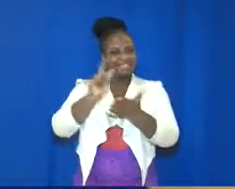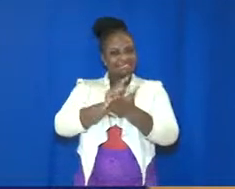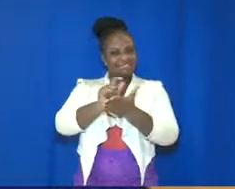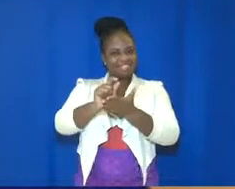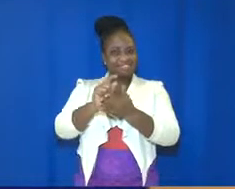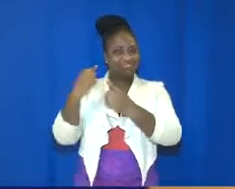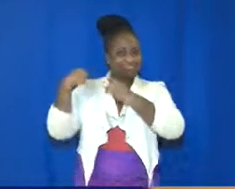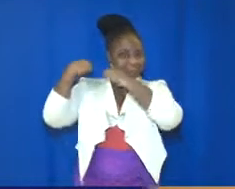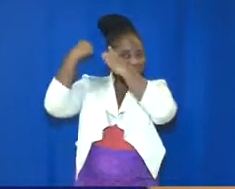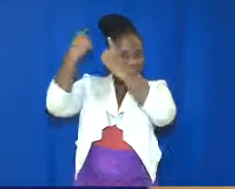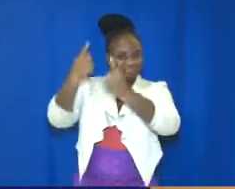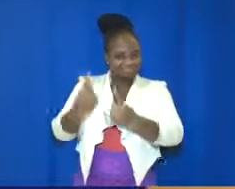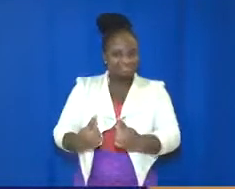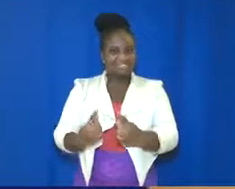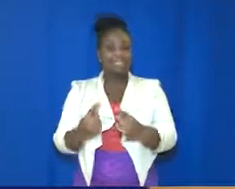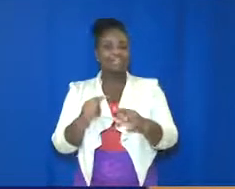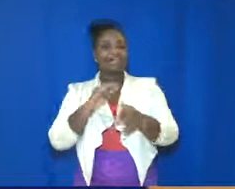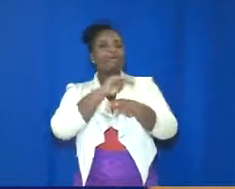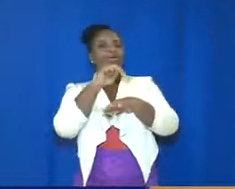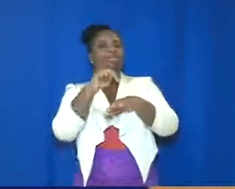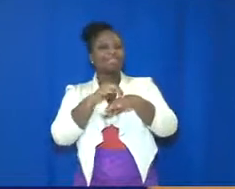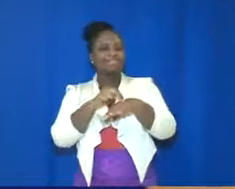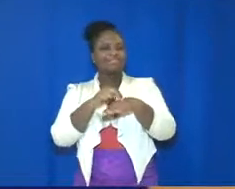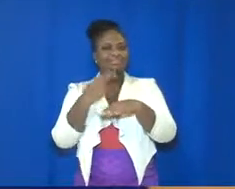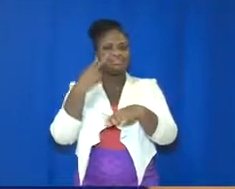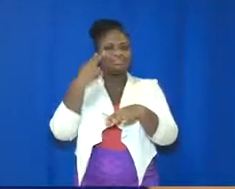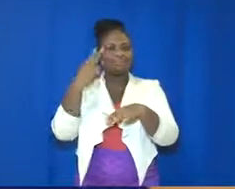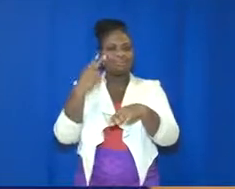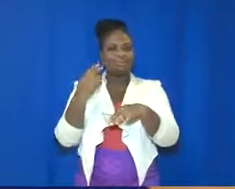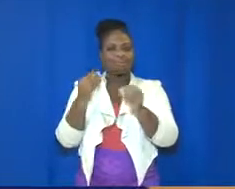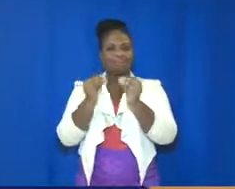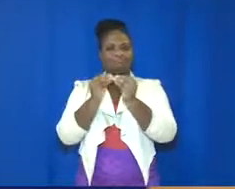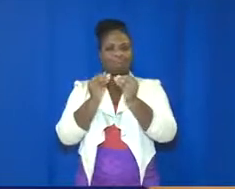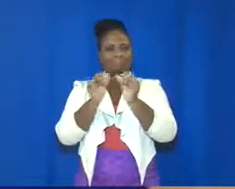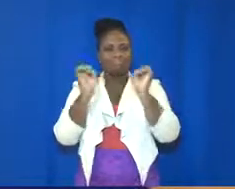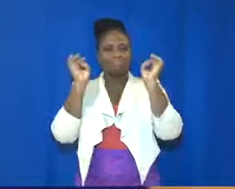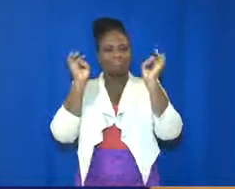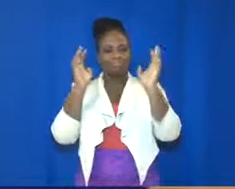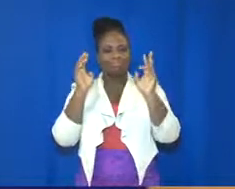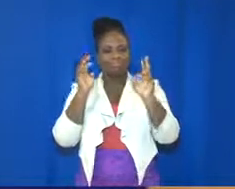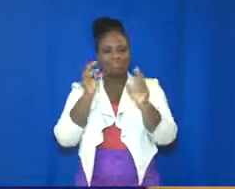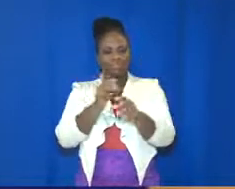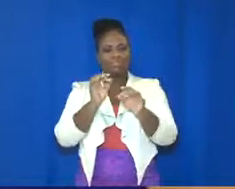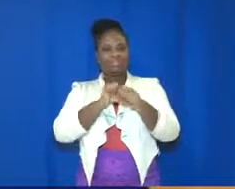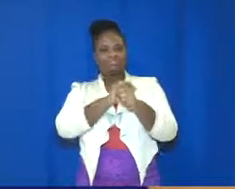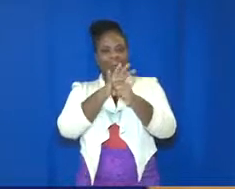8 weeks since our nation embarked on a coordinated, enhanced